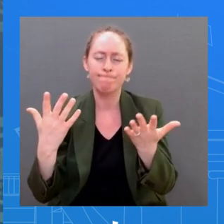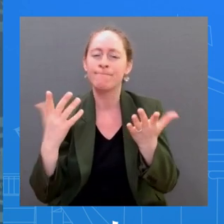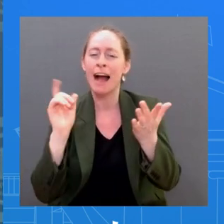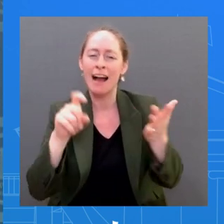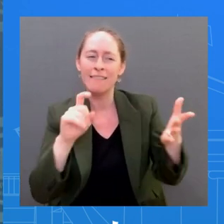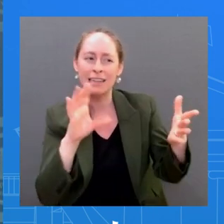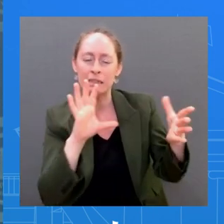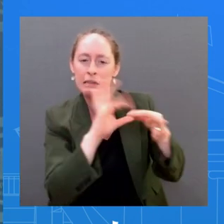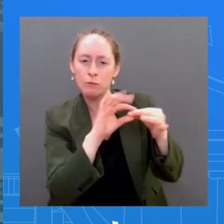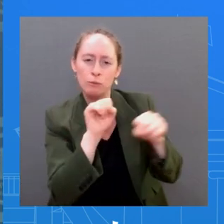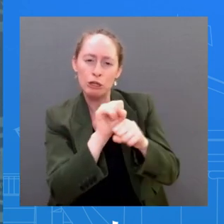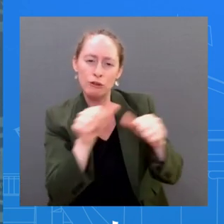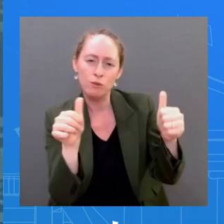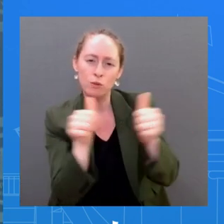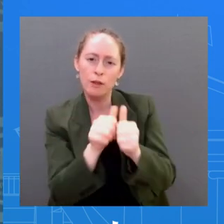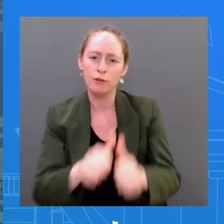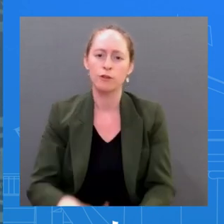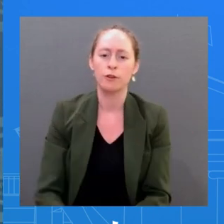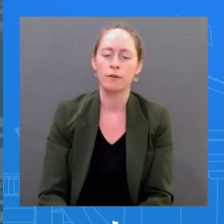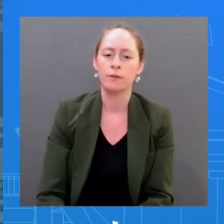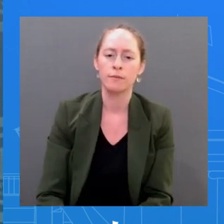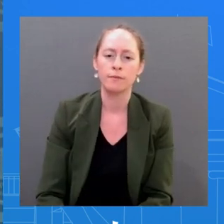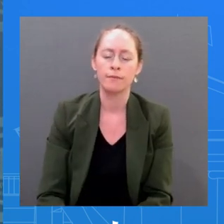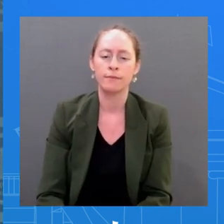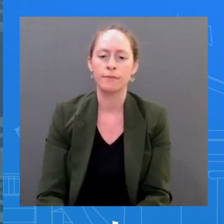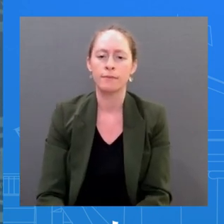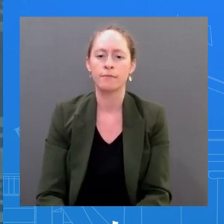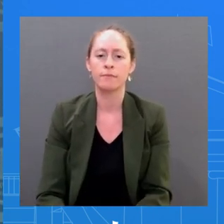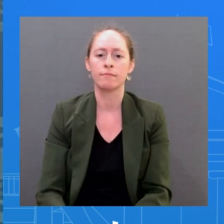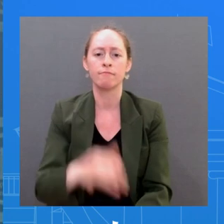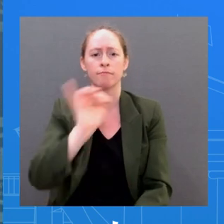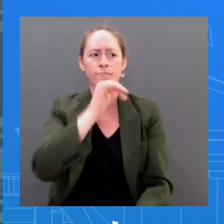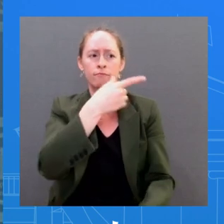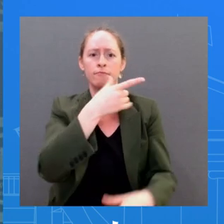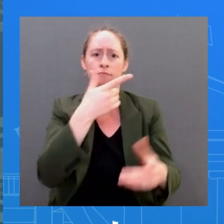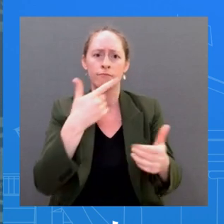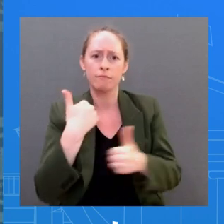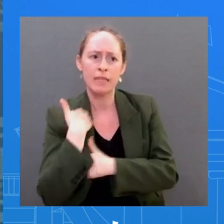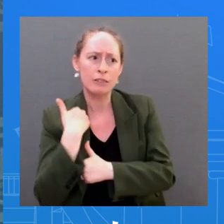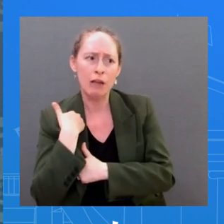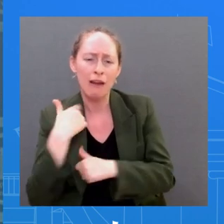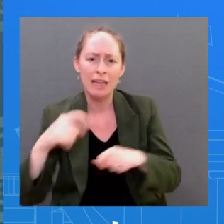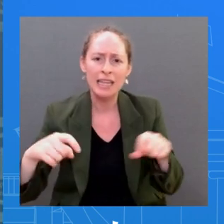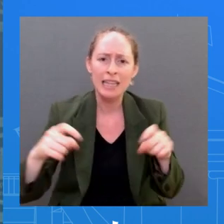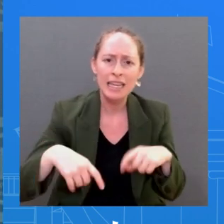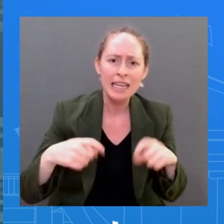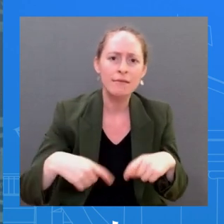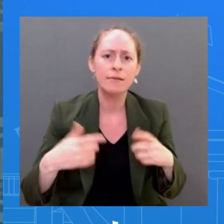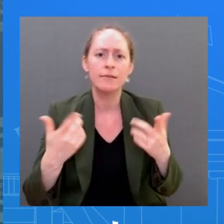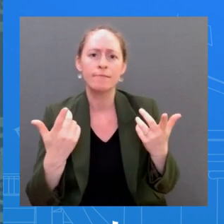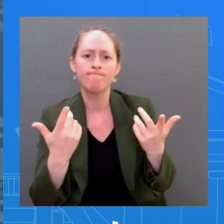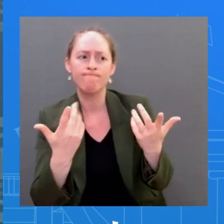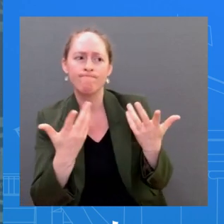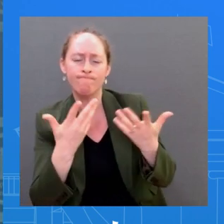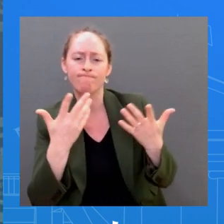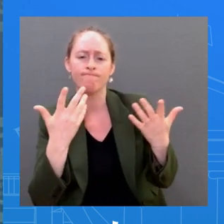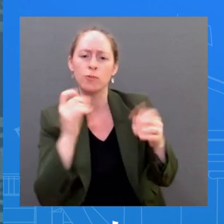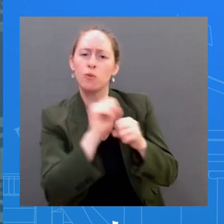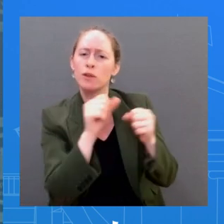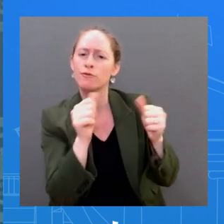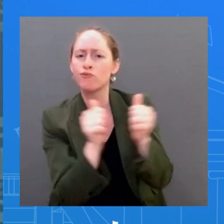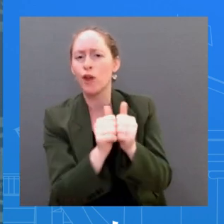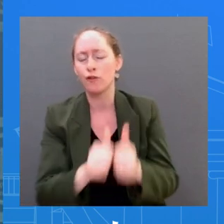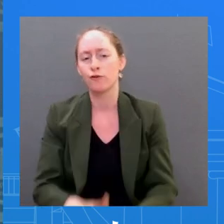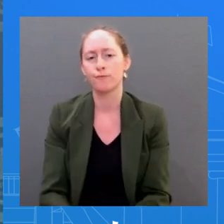Sea and the Gulf, and the U.S. military personnel are based in Saudi Arabia. As I've said, the president will meet with any leader if it